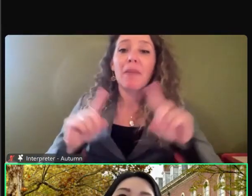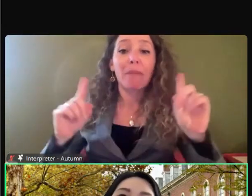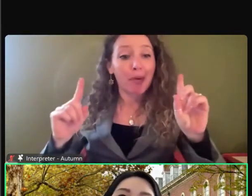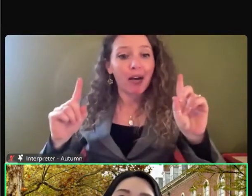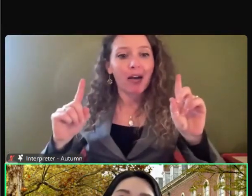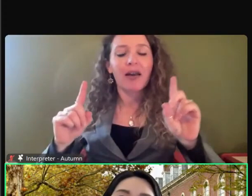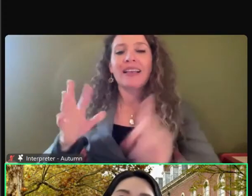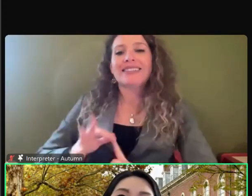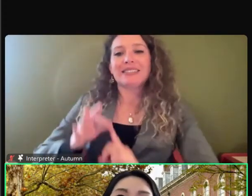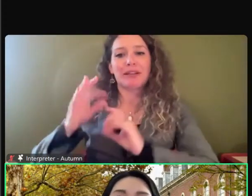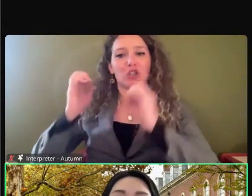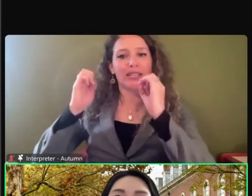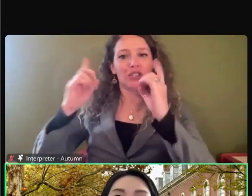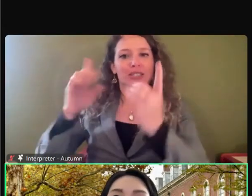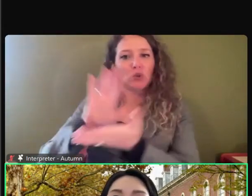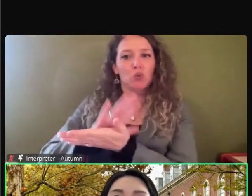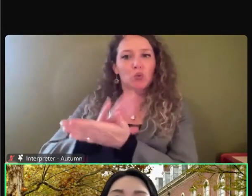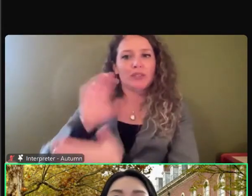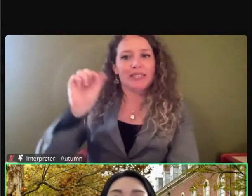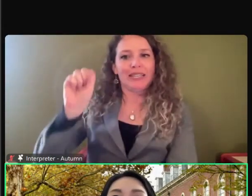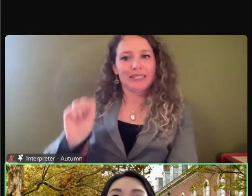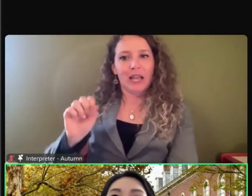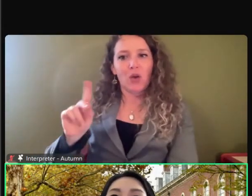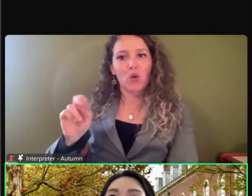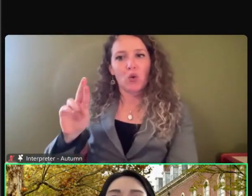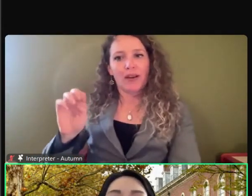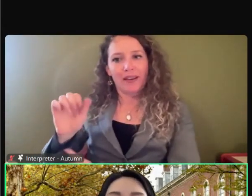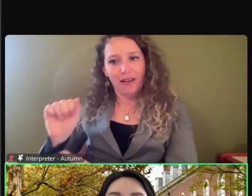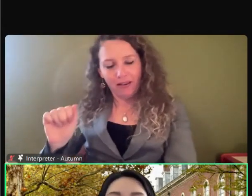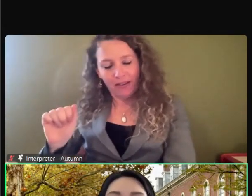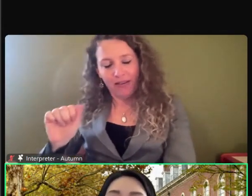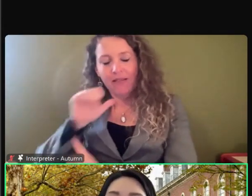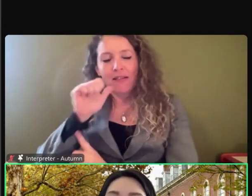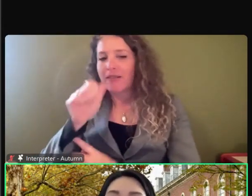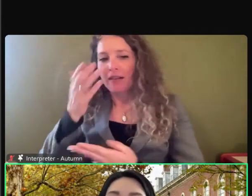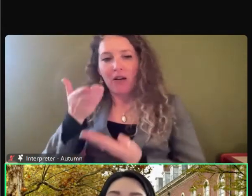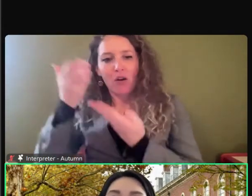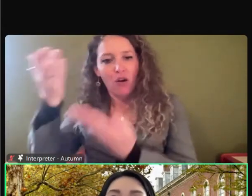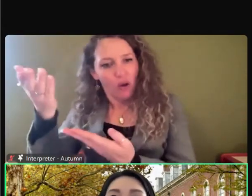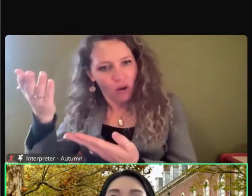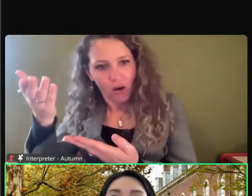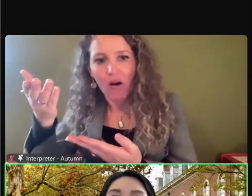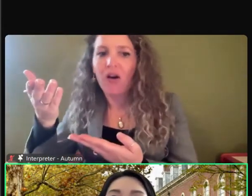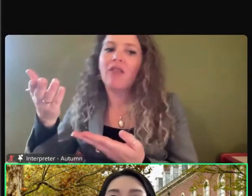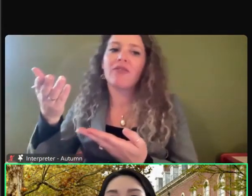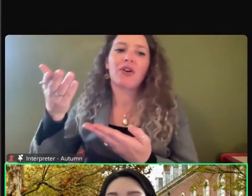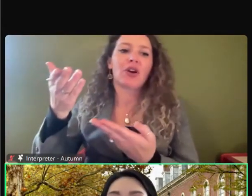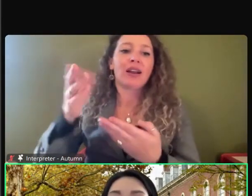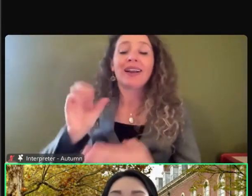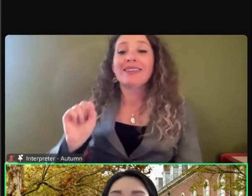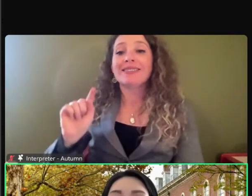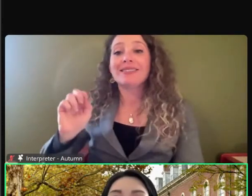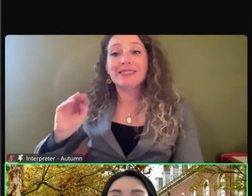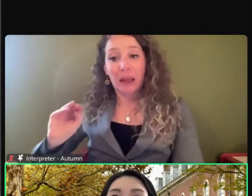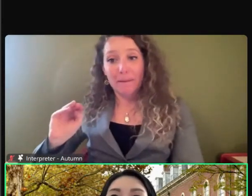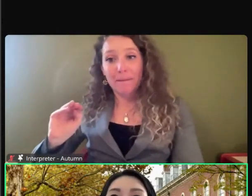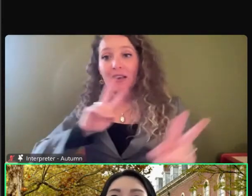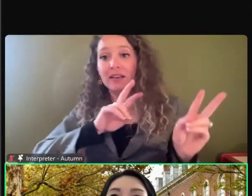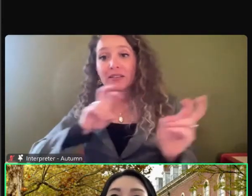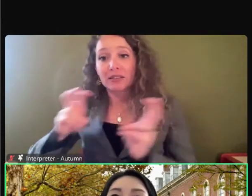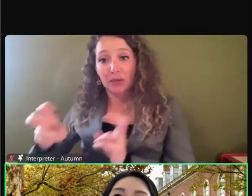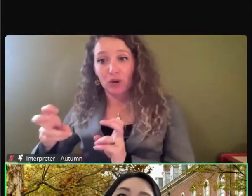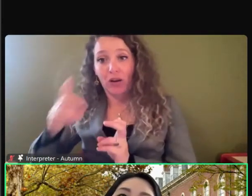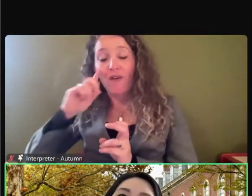special education schools in South Korea did not offer STEM subjects for blind children, so he